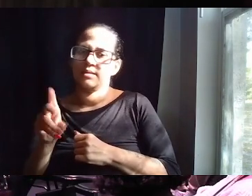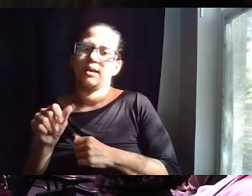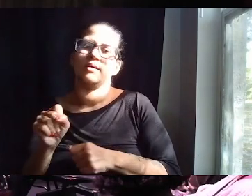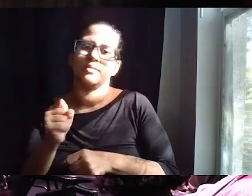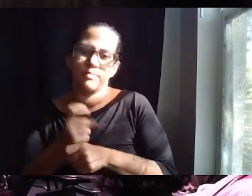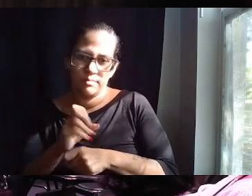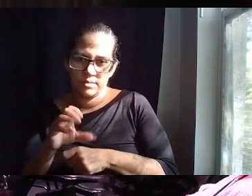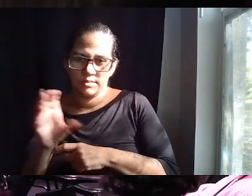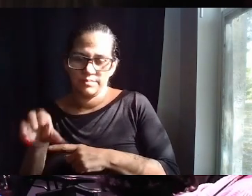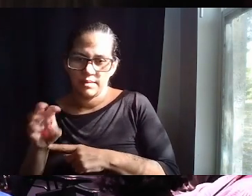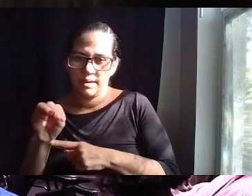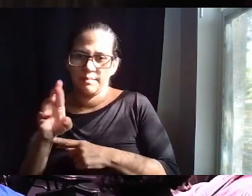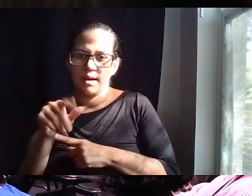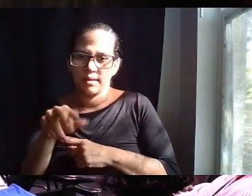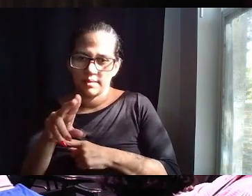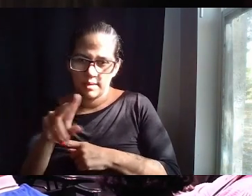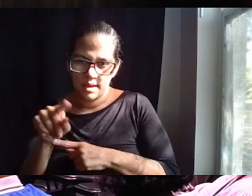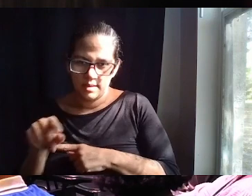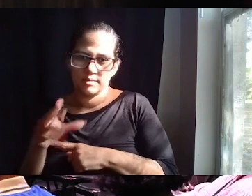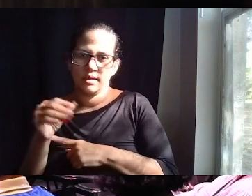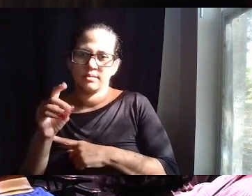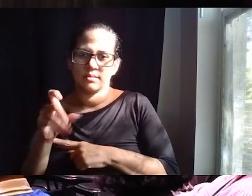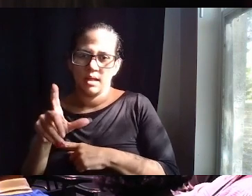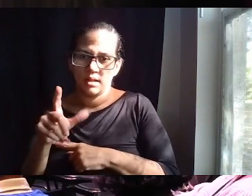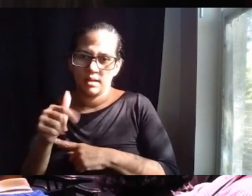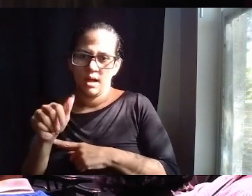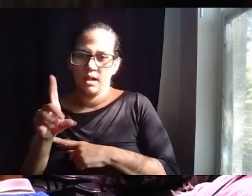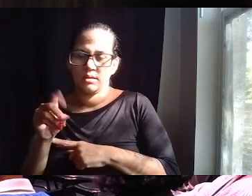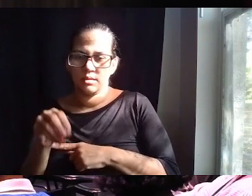Delgado, Marisa Chivas